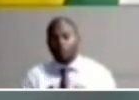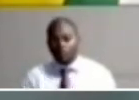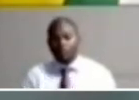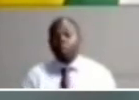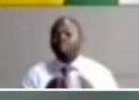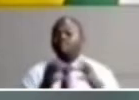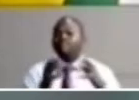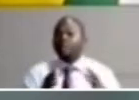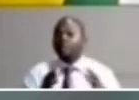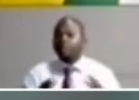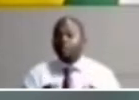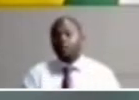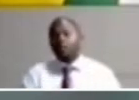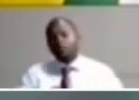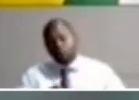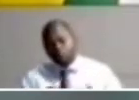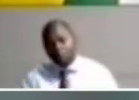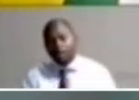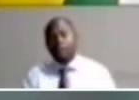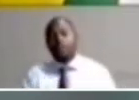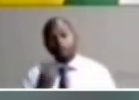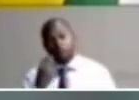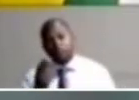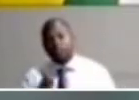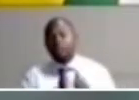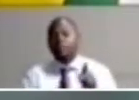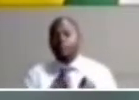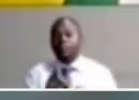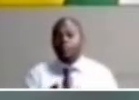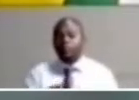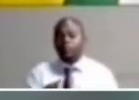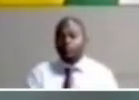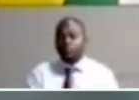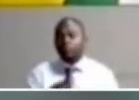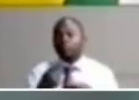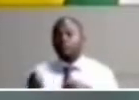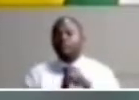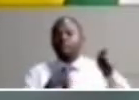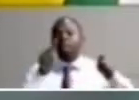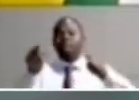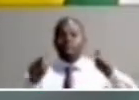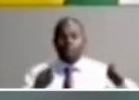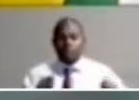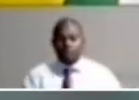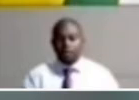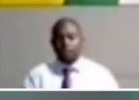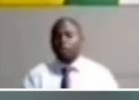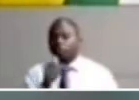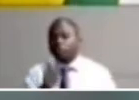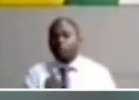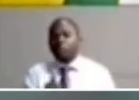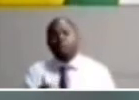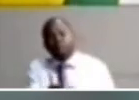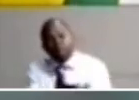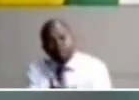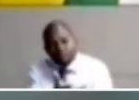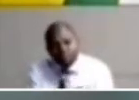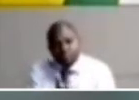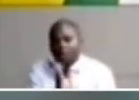The big effort is to make sure that people from different sources don't mix,